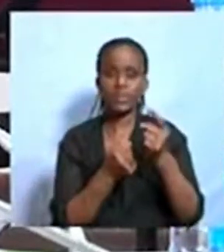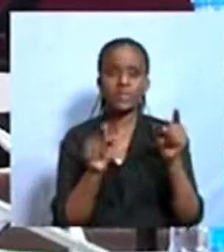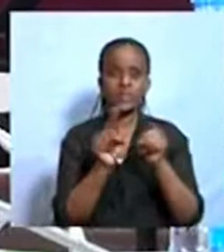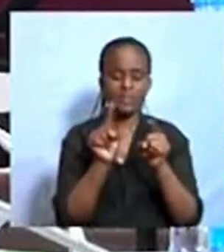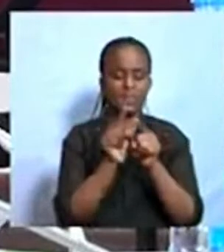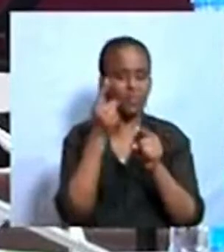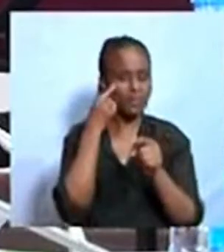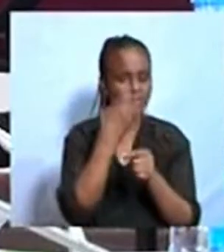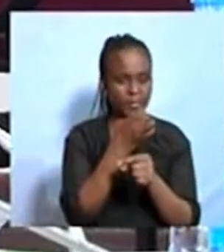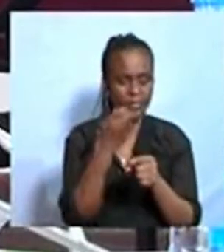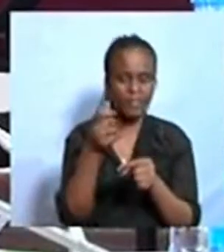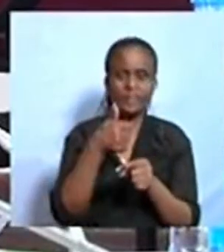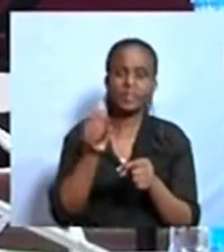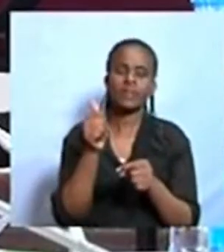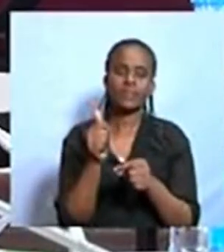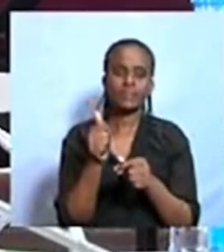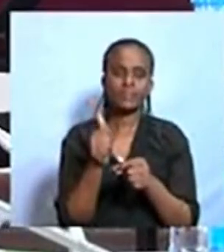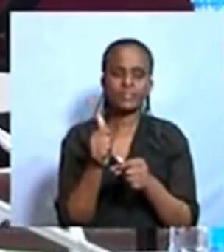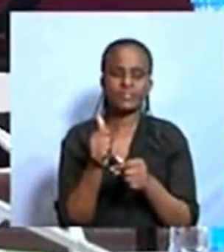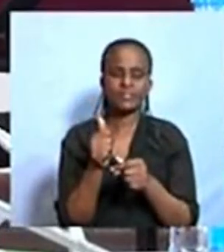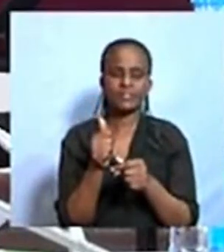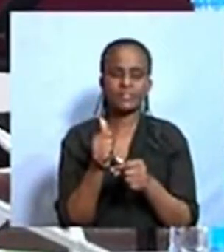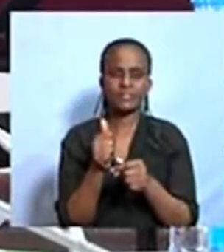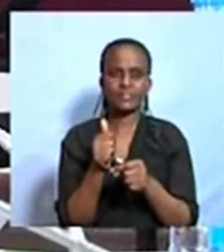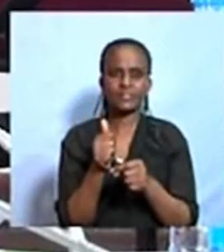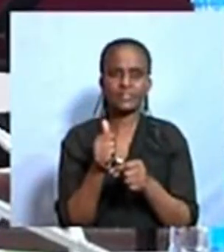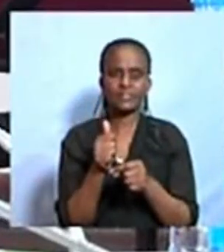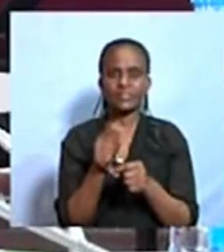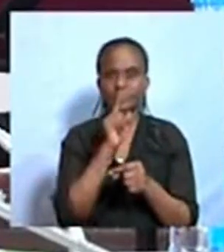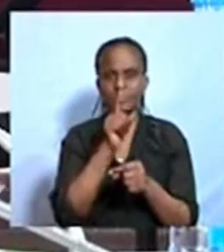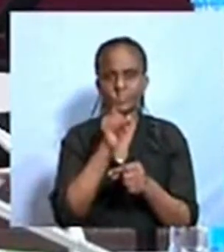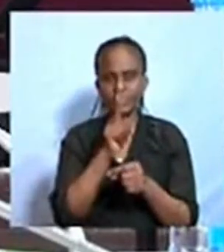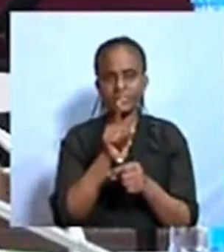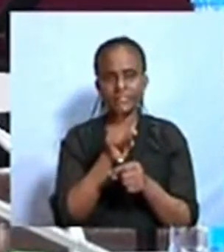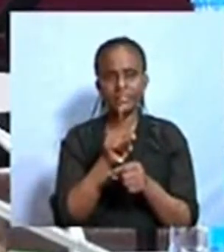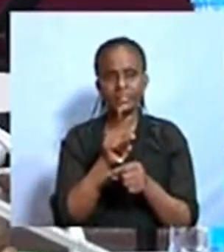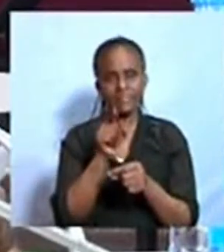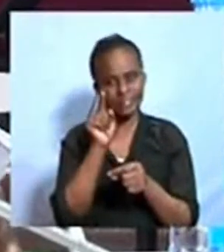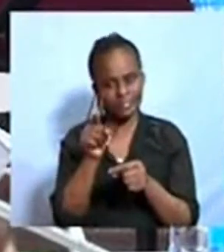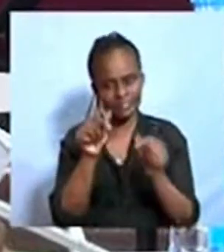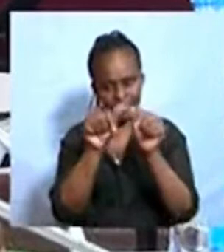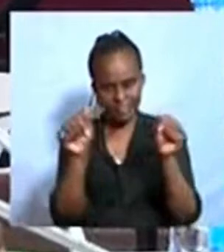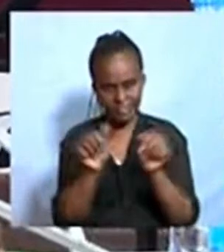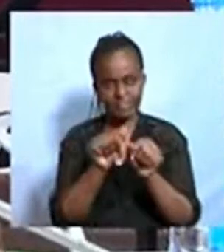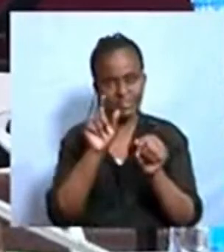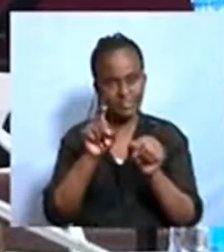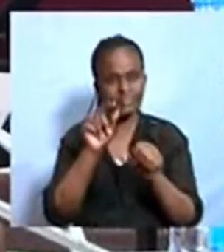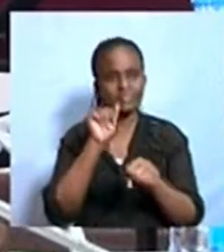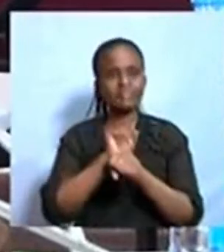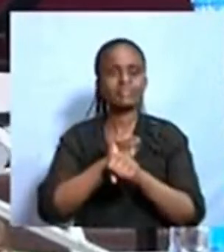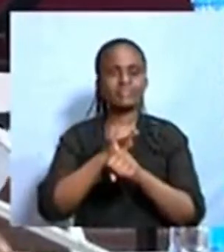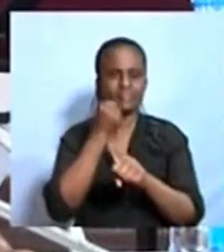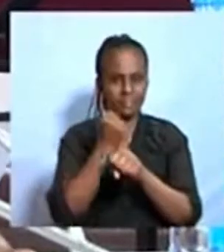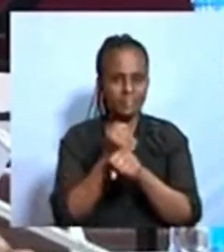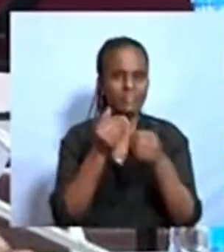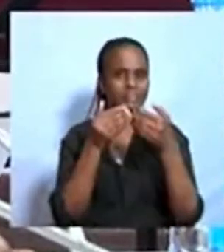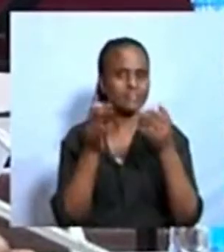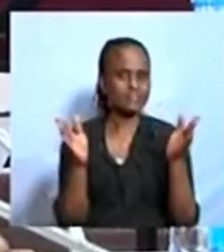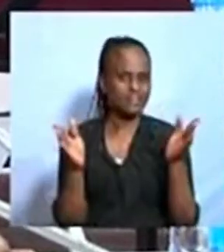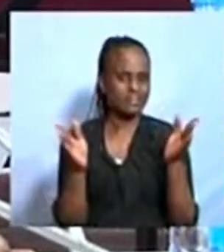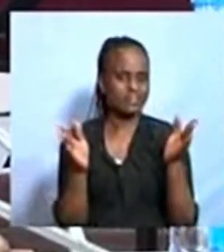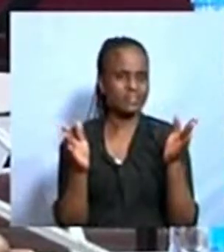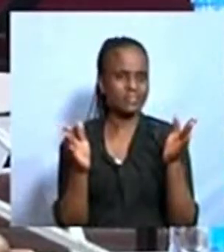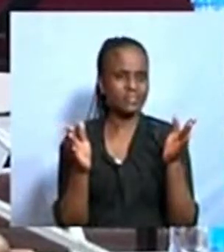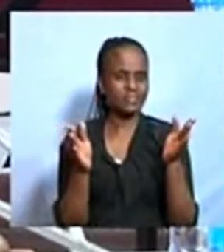even for equipment itself. We really think that that's an area that we need to unblock.